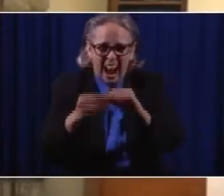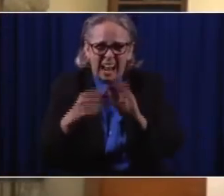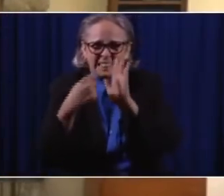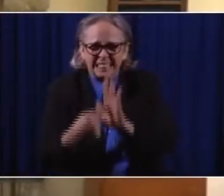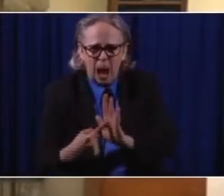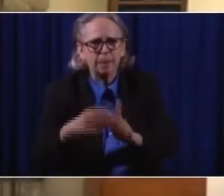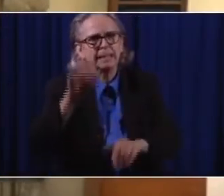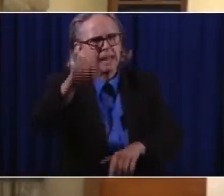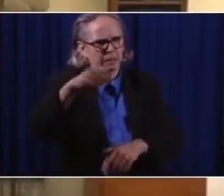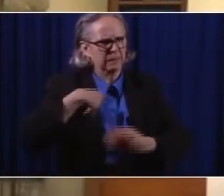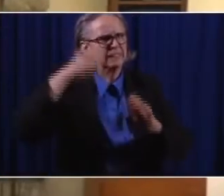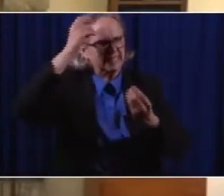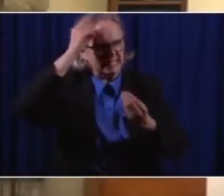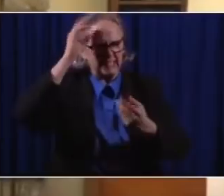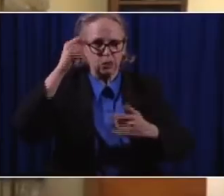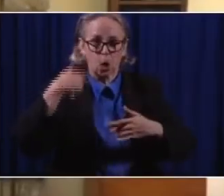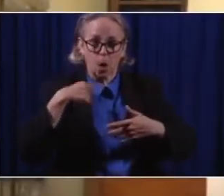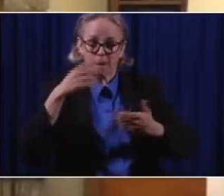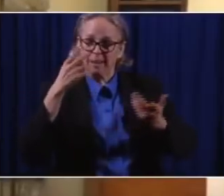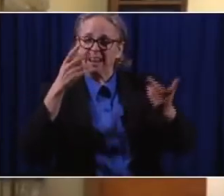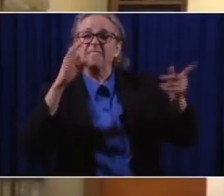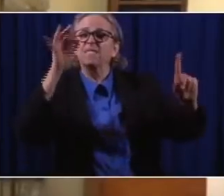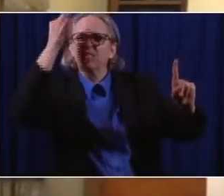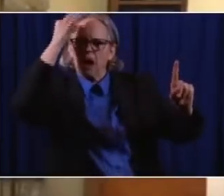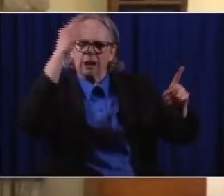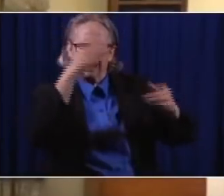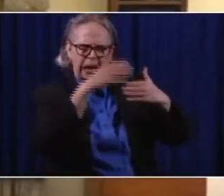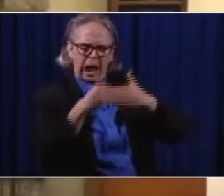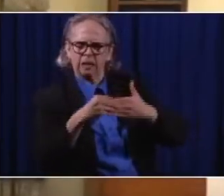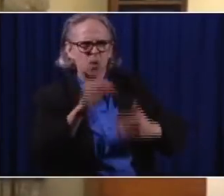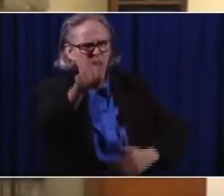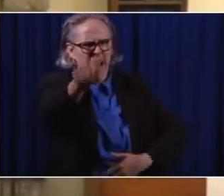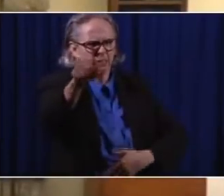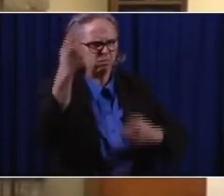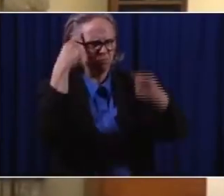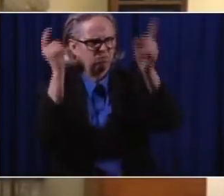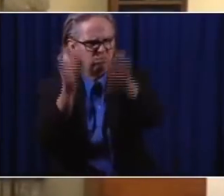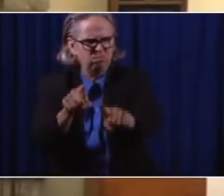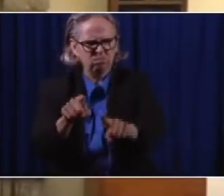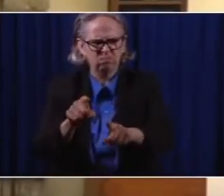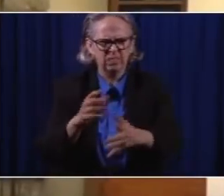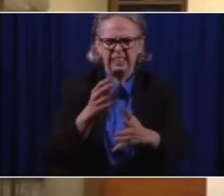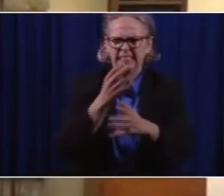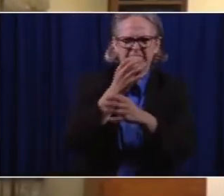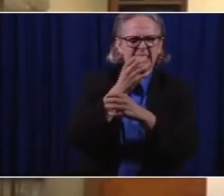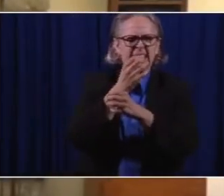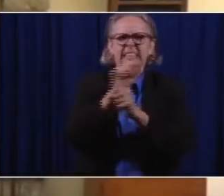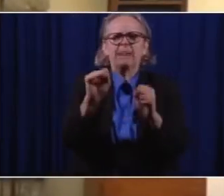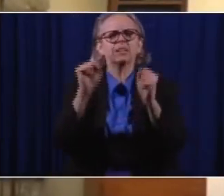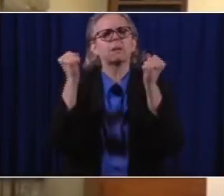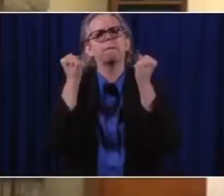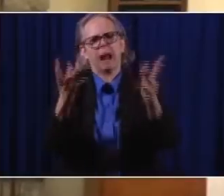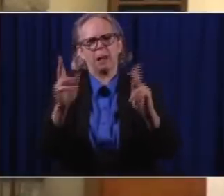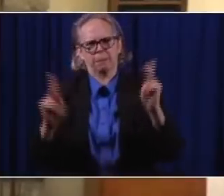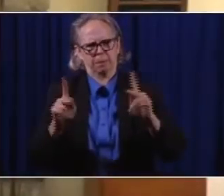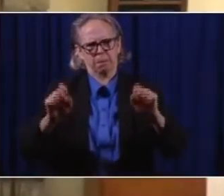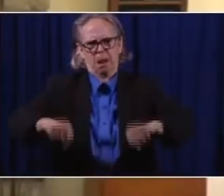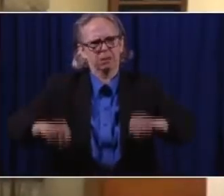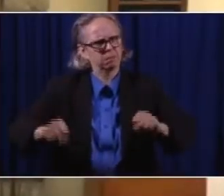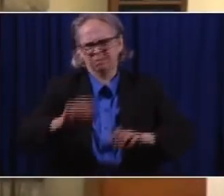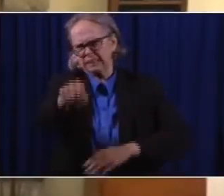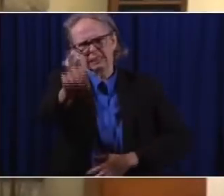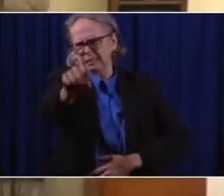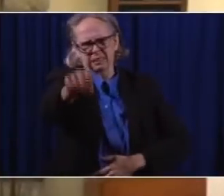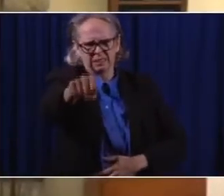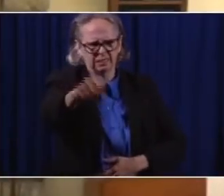to save the most lives we can and to slow the virus down as quickly as we can. So we've looked